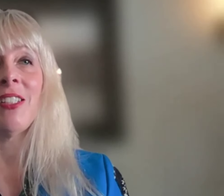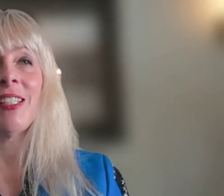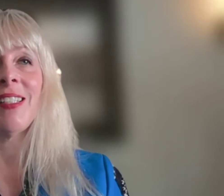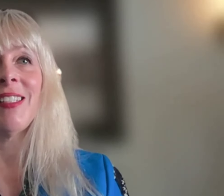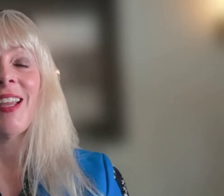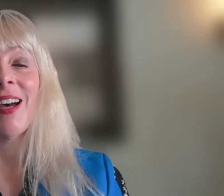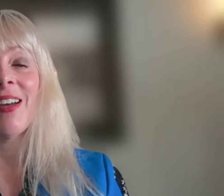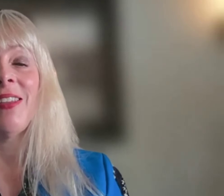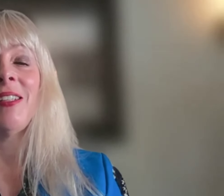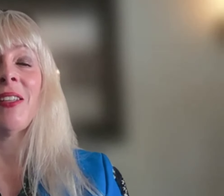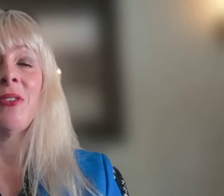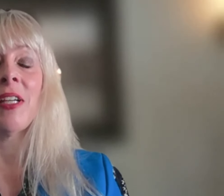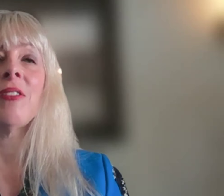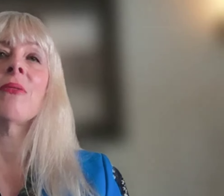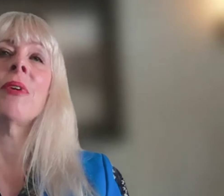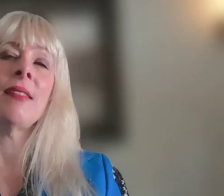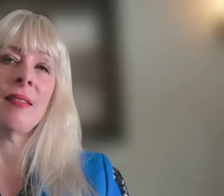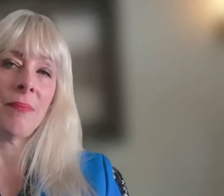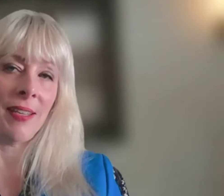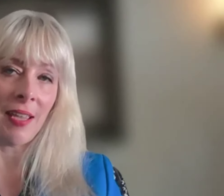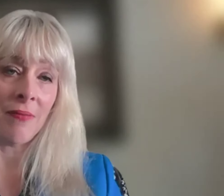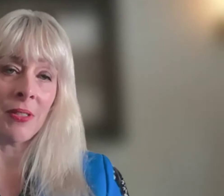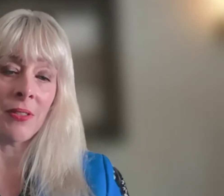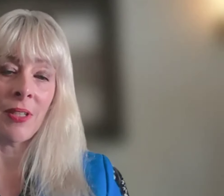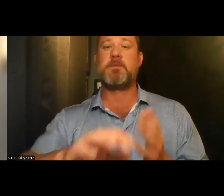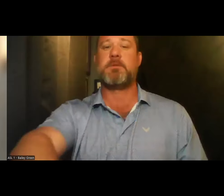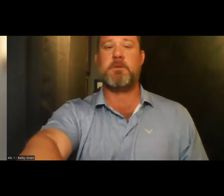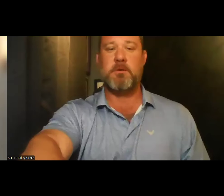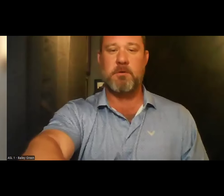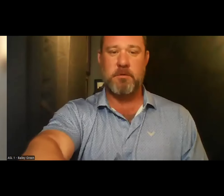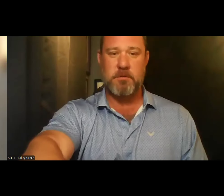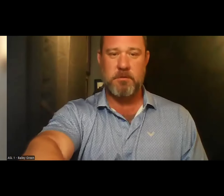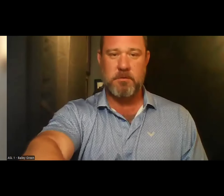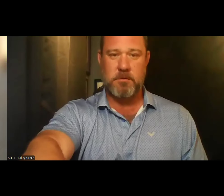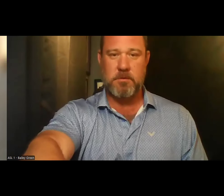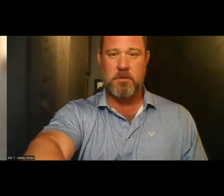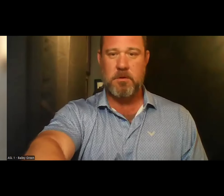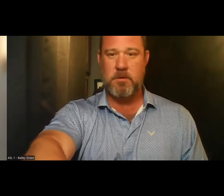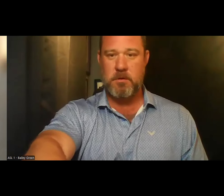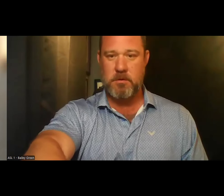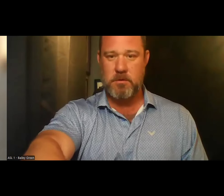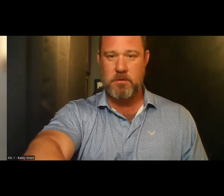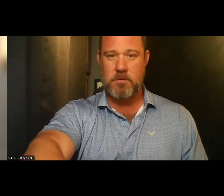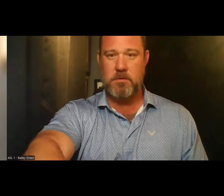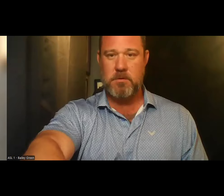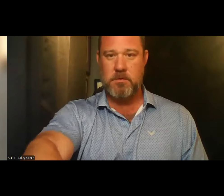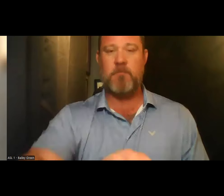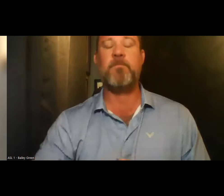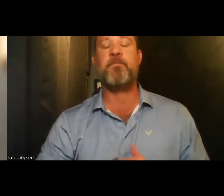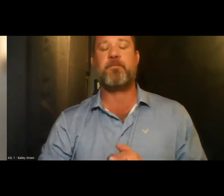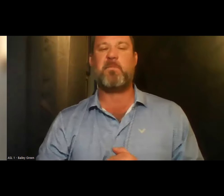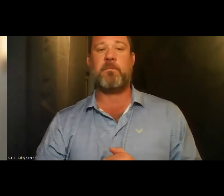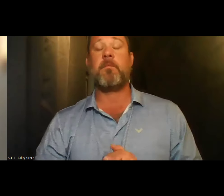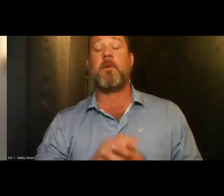Stacy mentioned, these address resident behaviors regardless of the diagnosis.